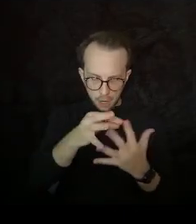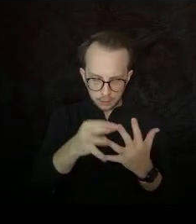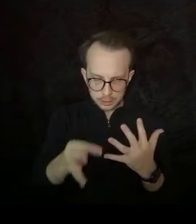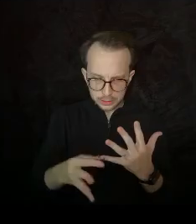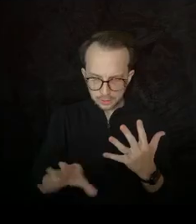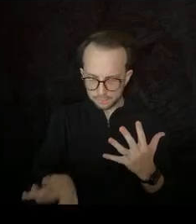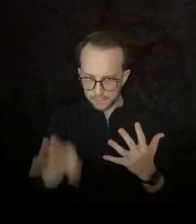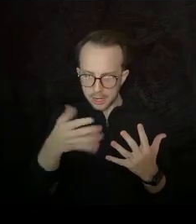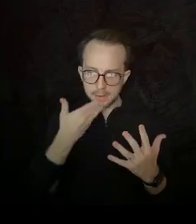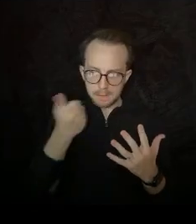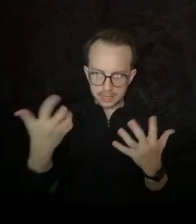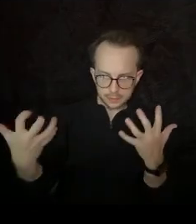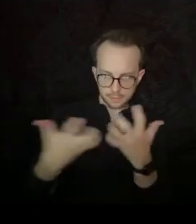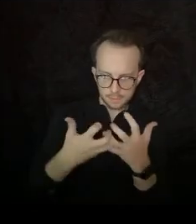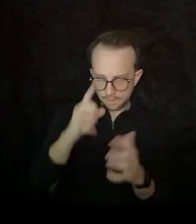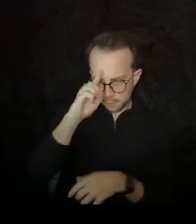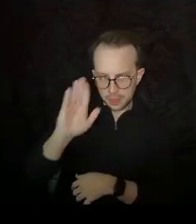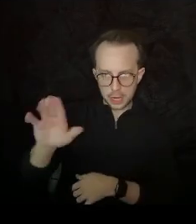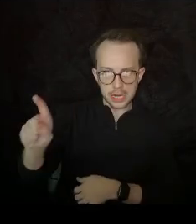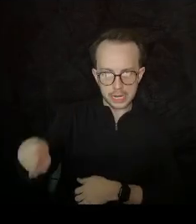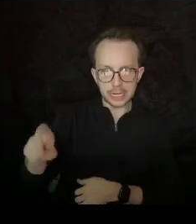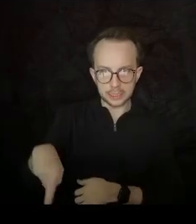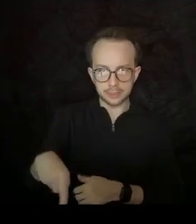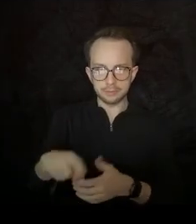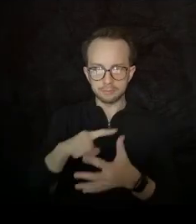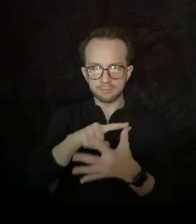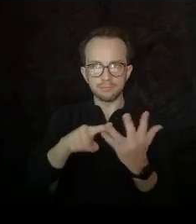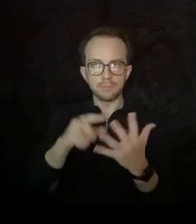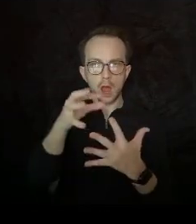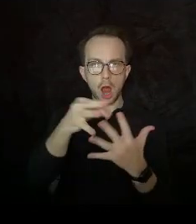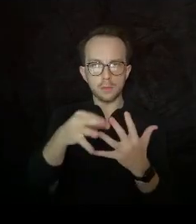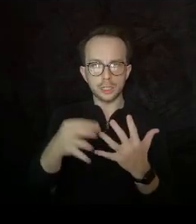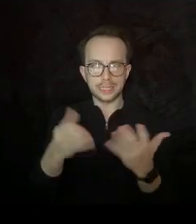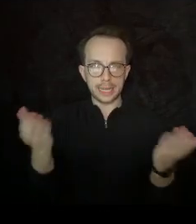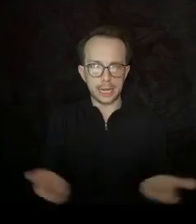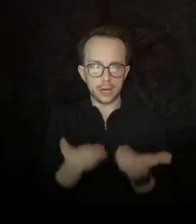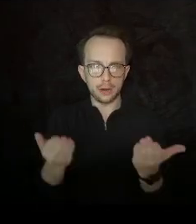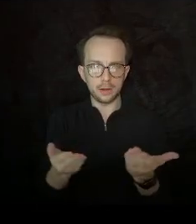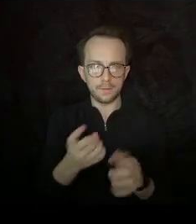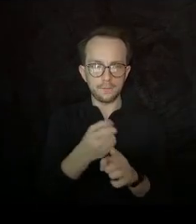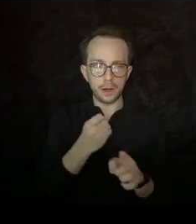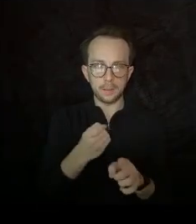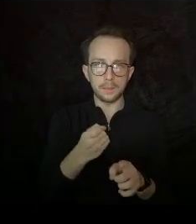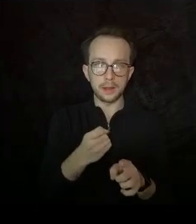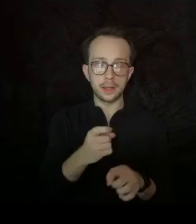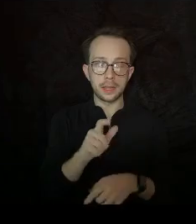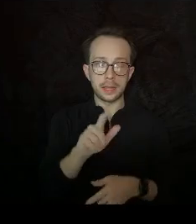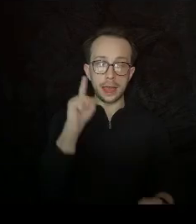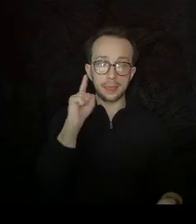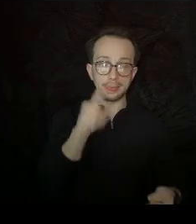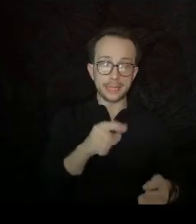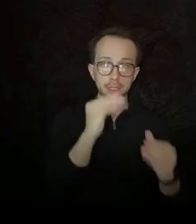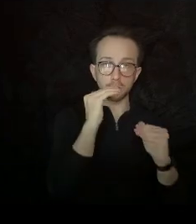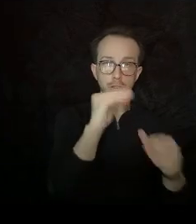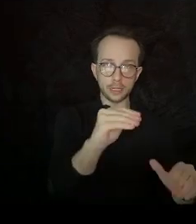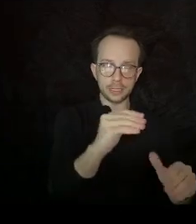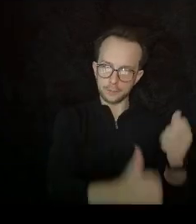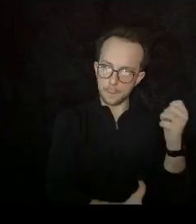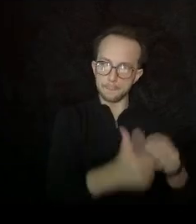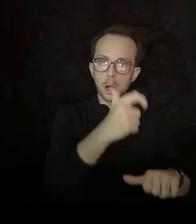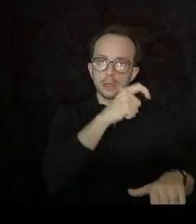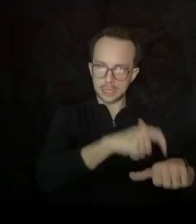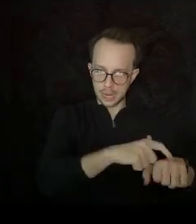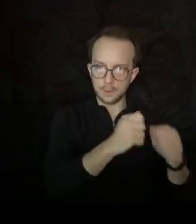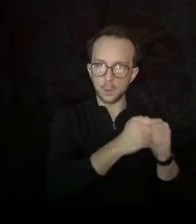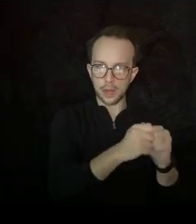needs. Here's a breakdown of those options from least restrictive, most time with peers in general